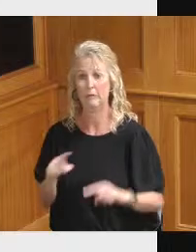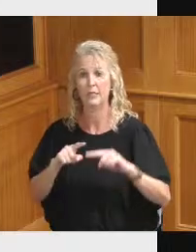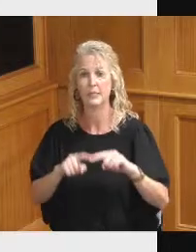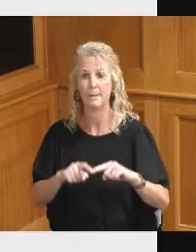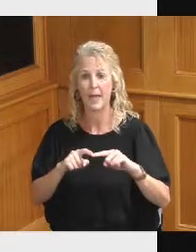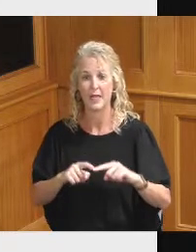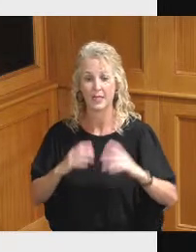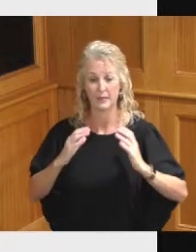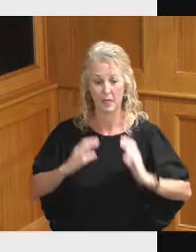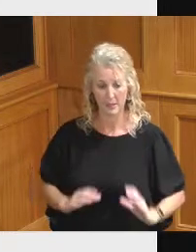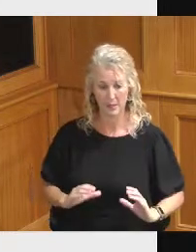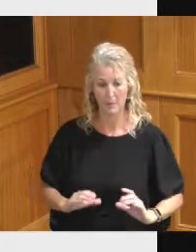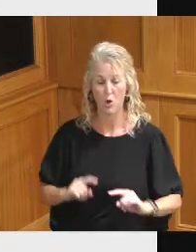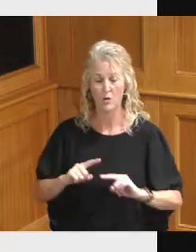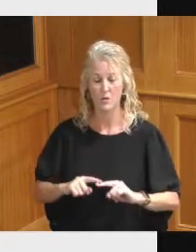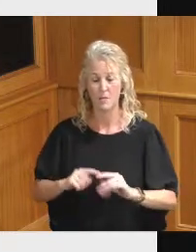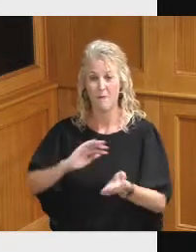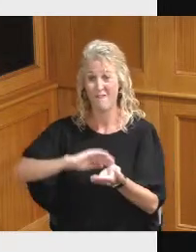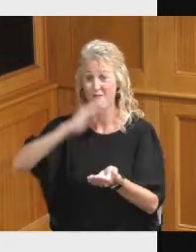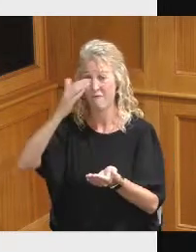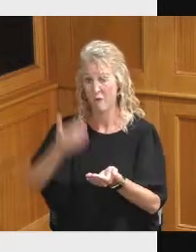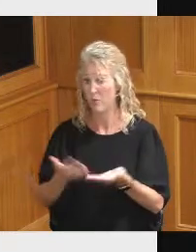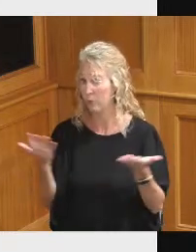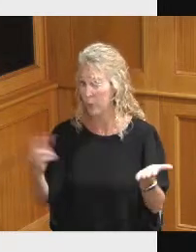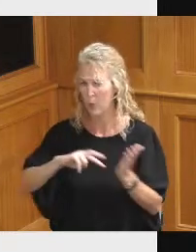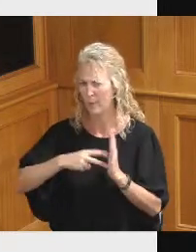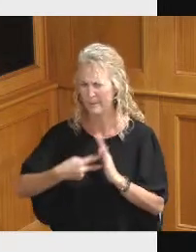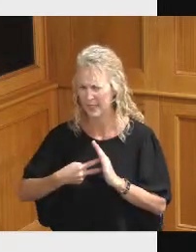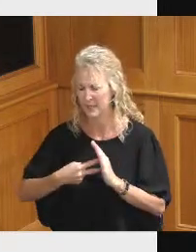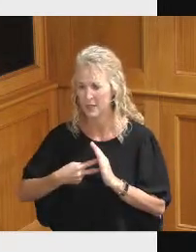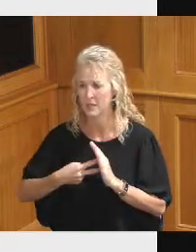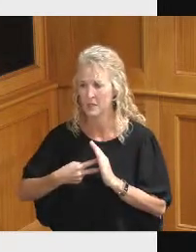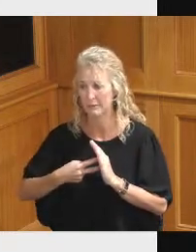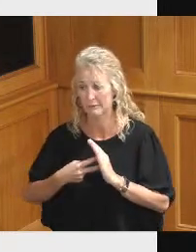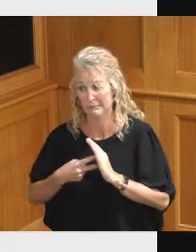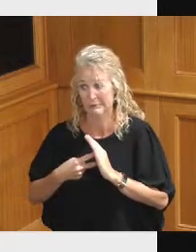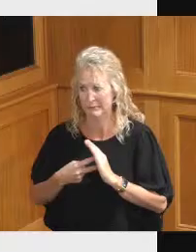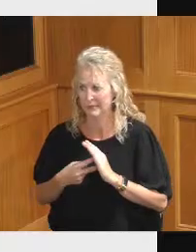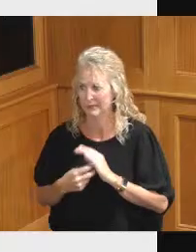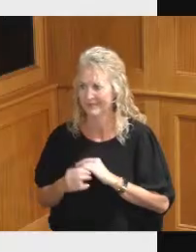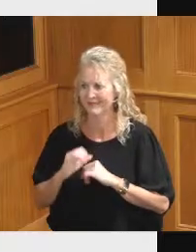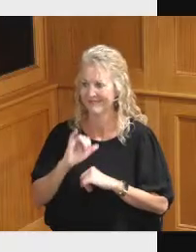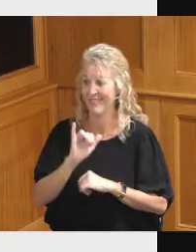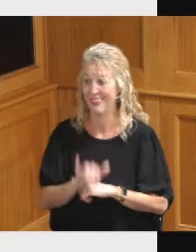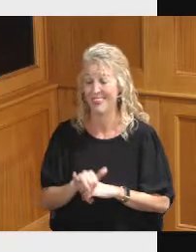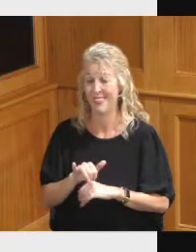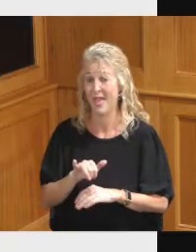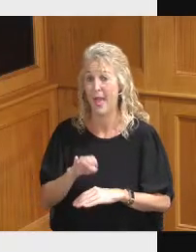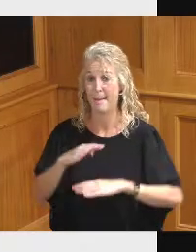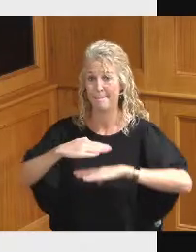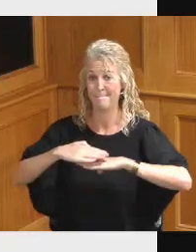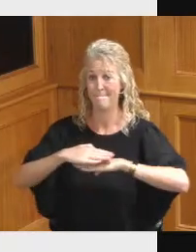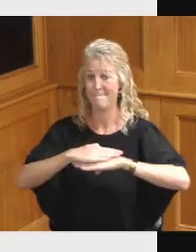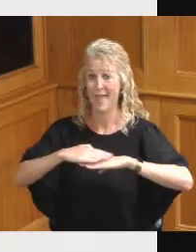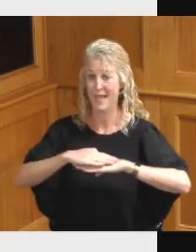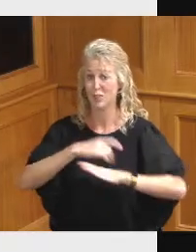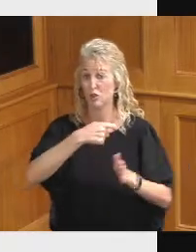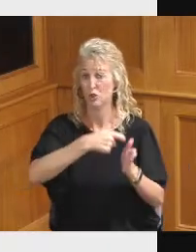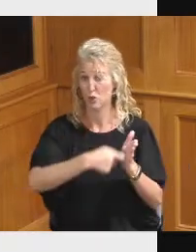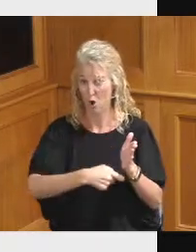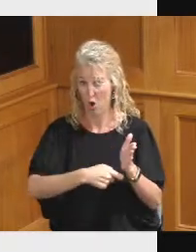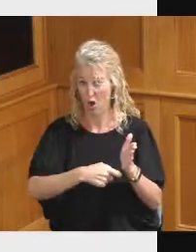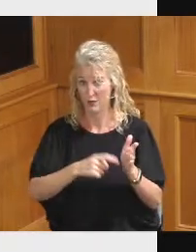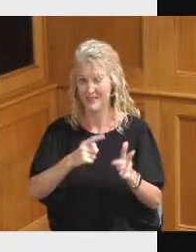volume component. So what that means is, again, when we set that base charge and then those